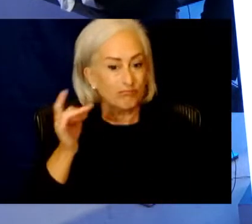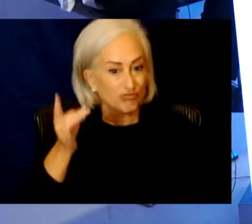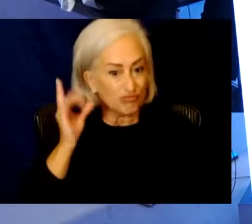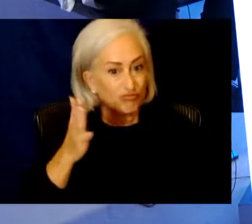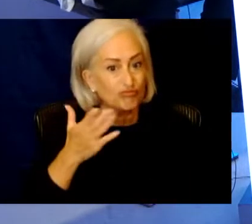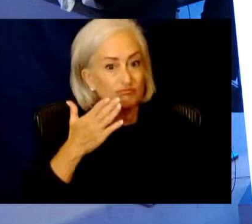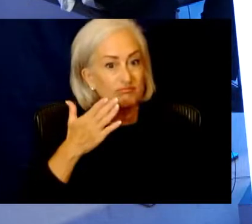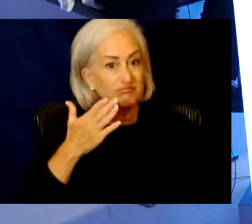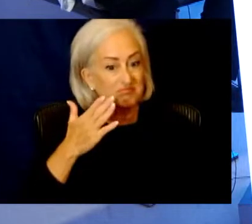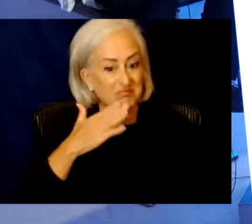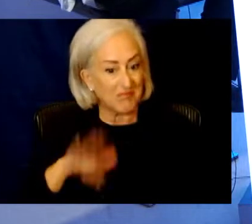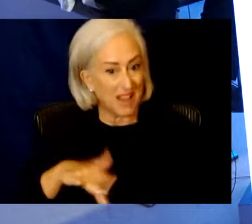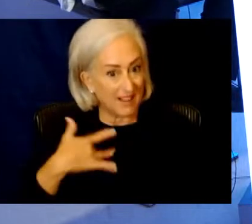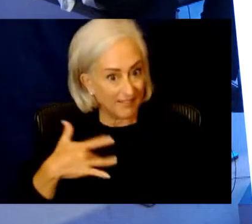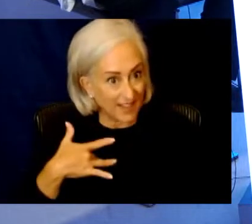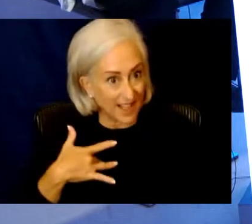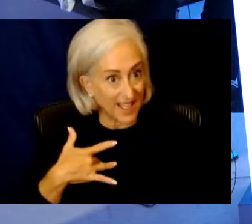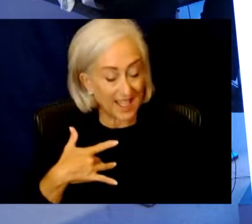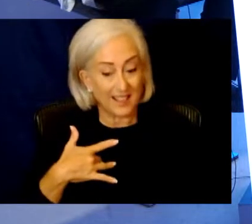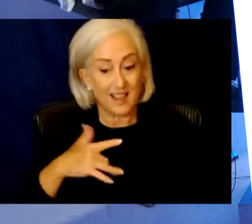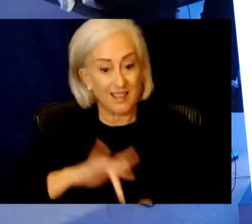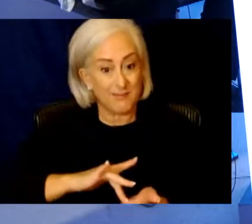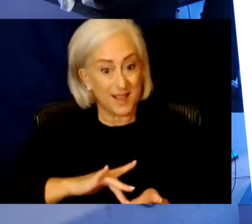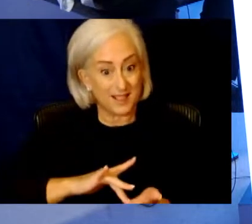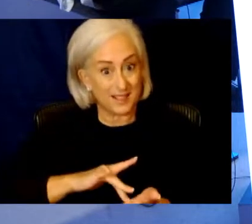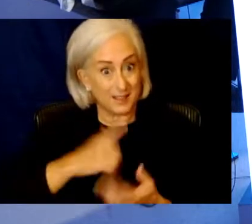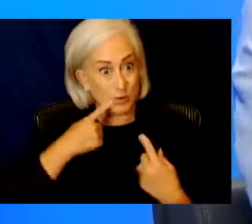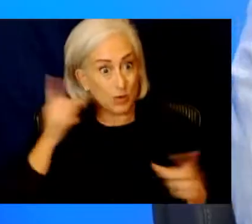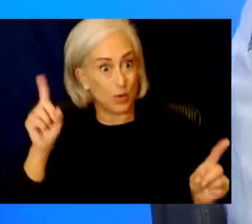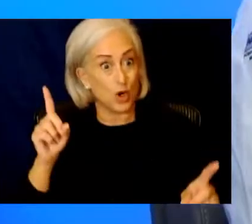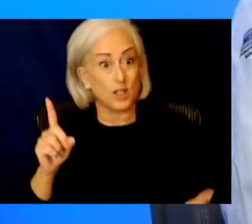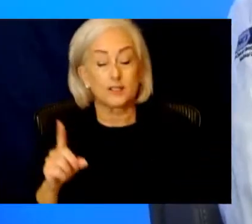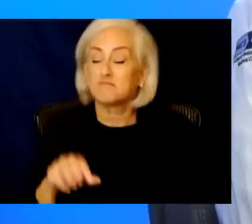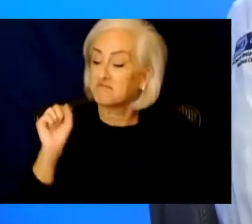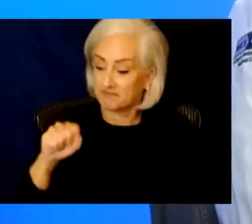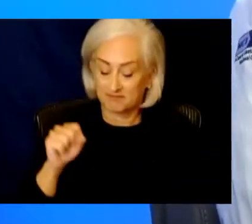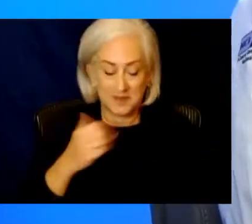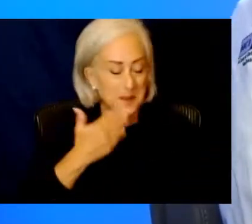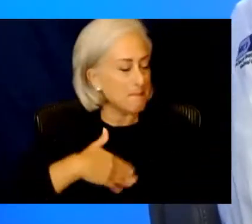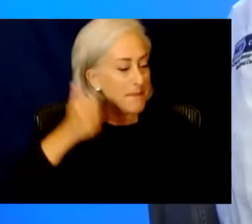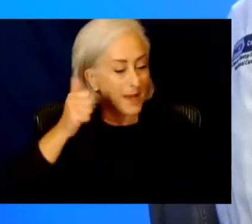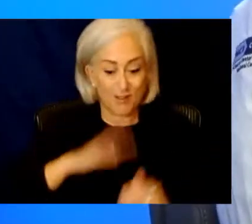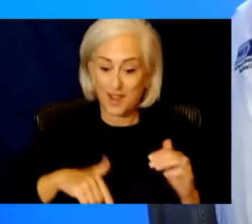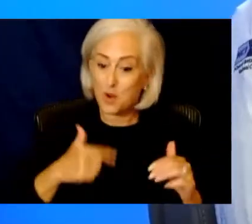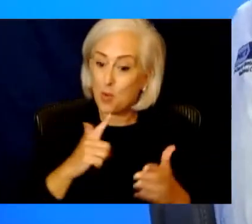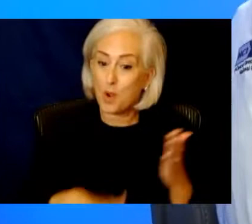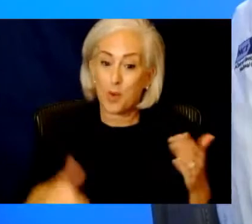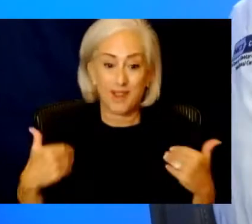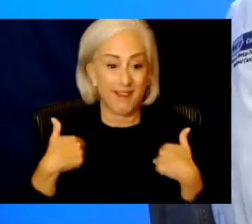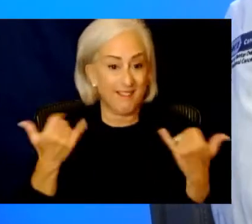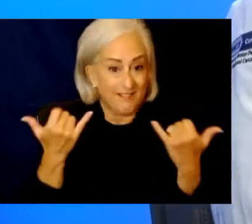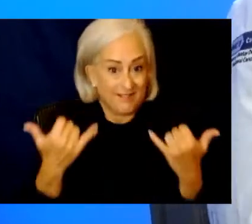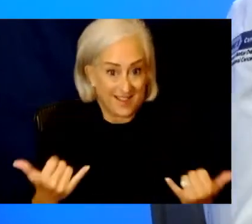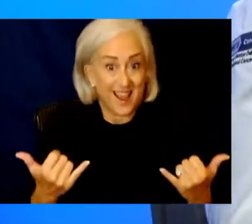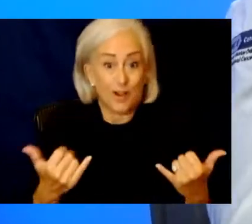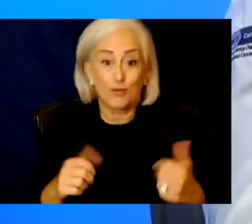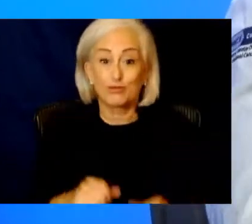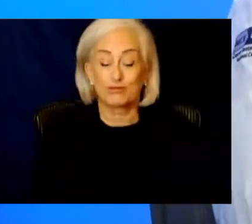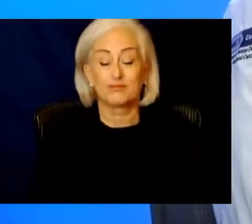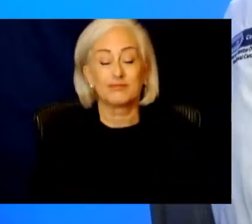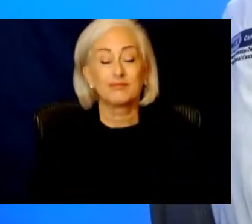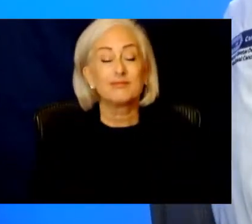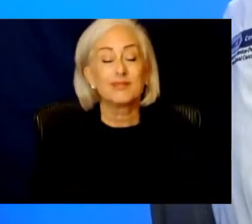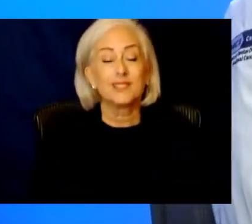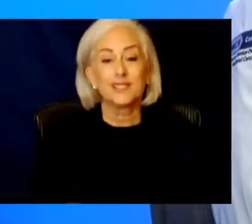work. It's a whole new class of therapy, really. Yes, and they work way better than what we have right now. So it's actually a much